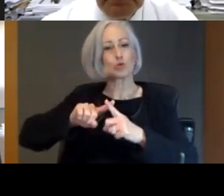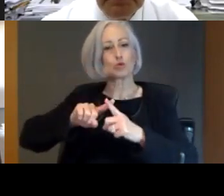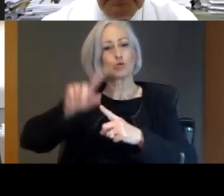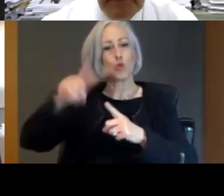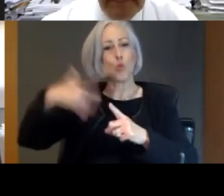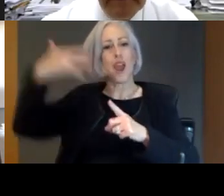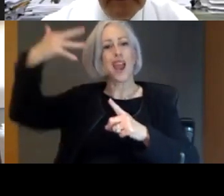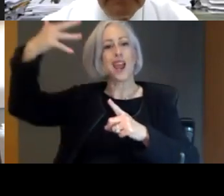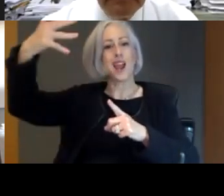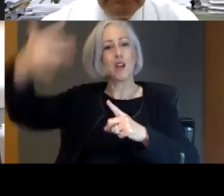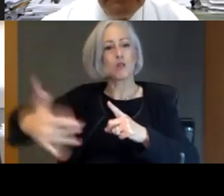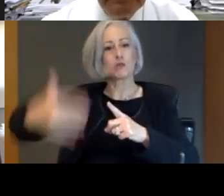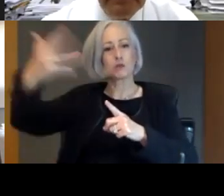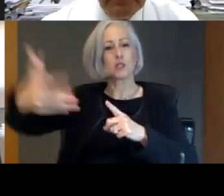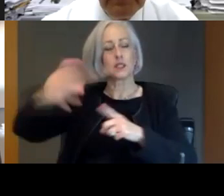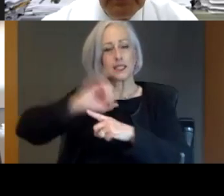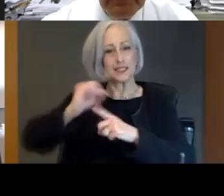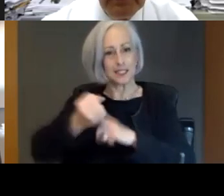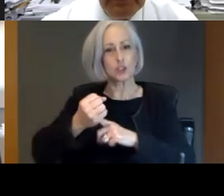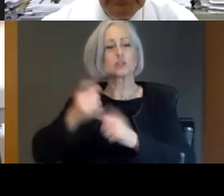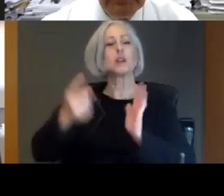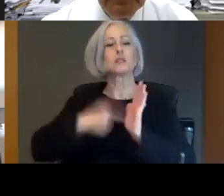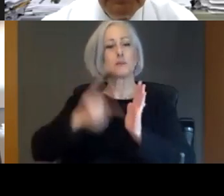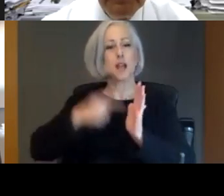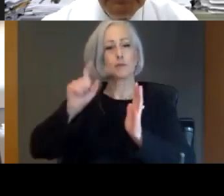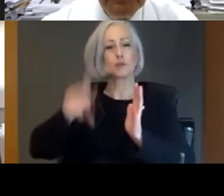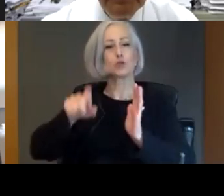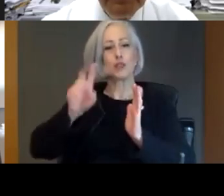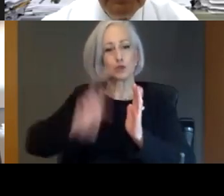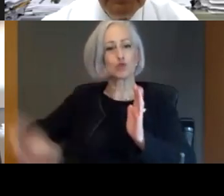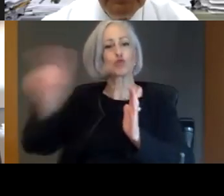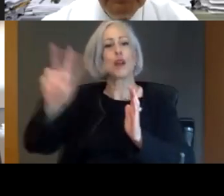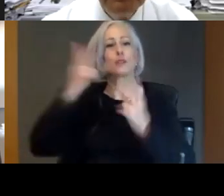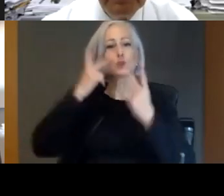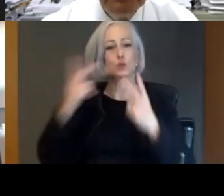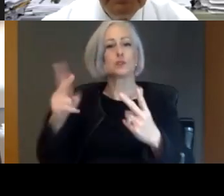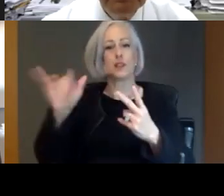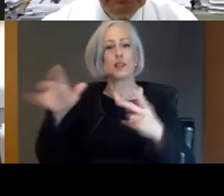to see what others are doing. So I think that would be very, very welcome.